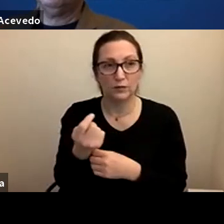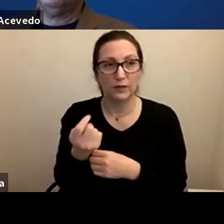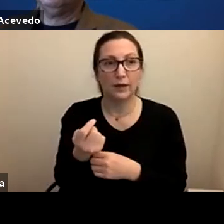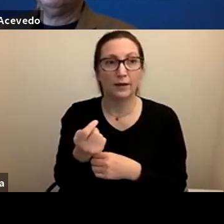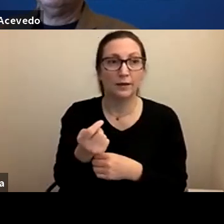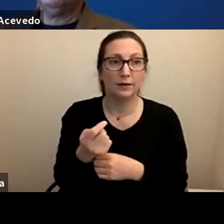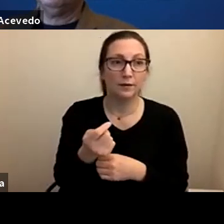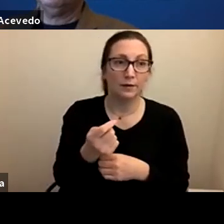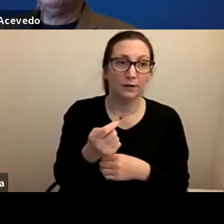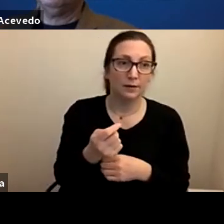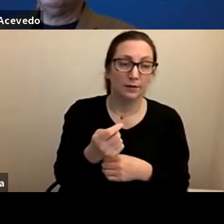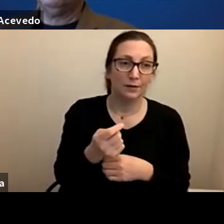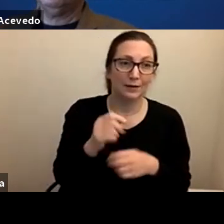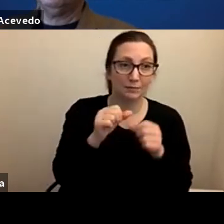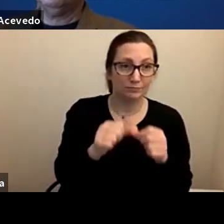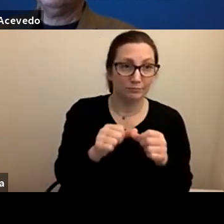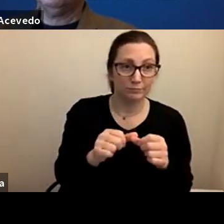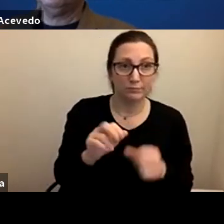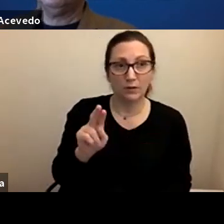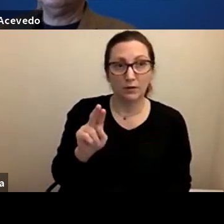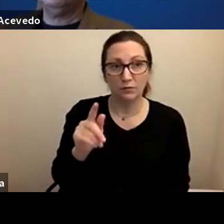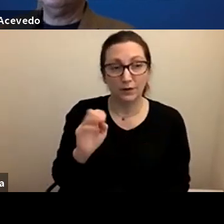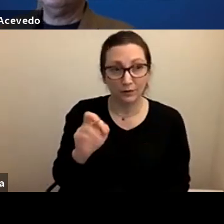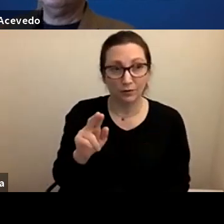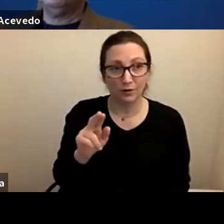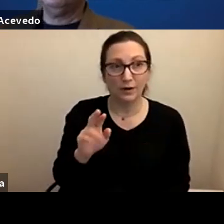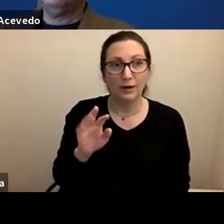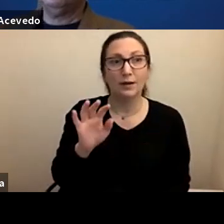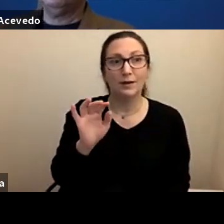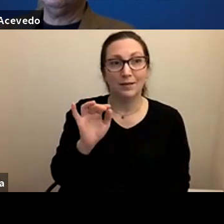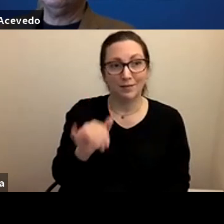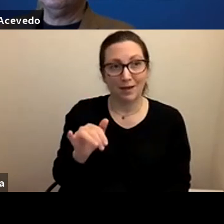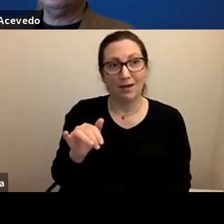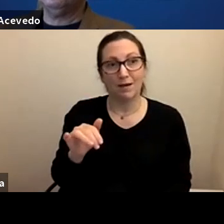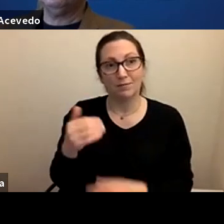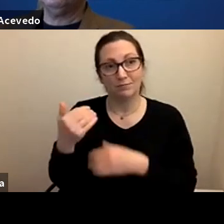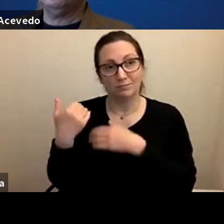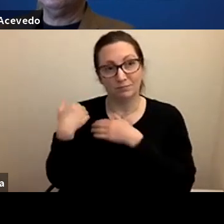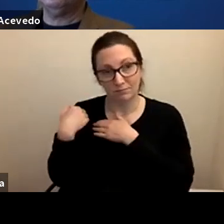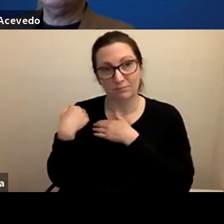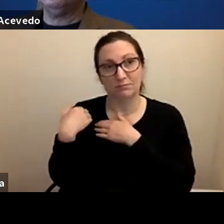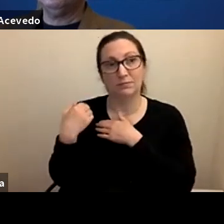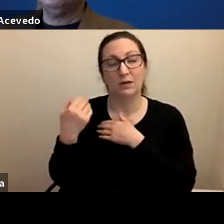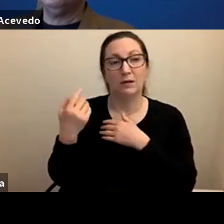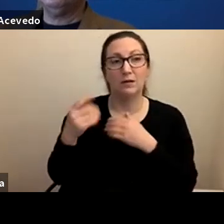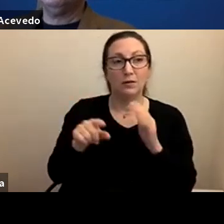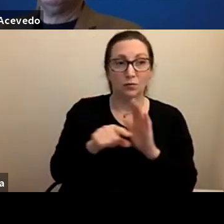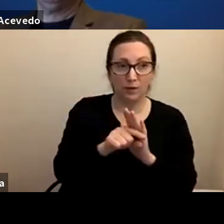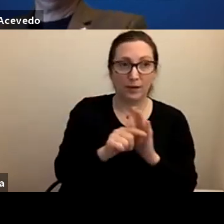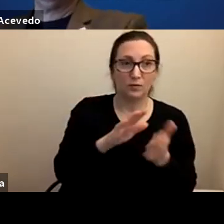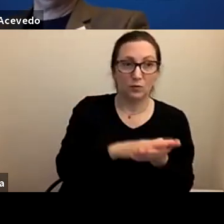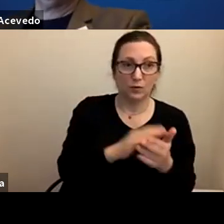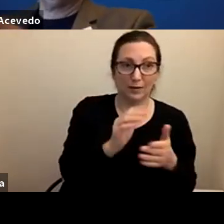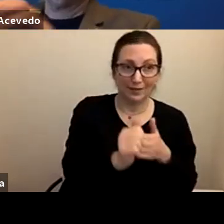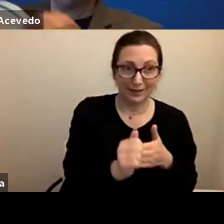maintenance of rigor ultimately is the task of the great school leaders that we have at our exam schools and on this task